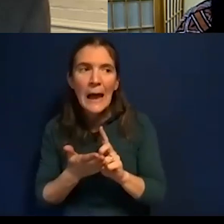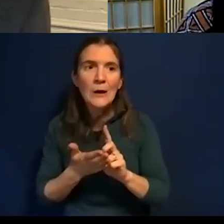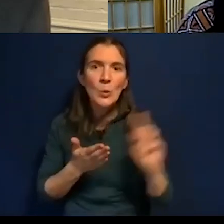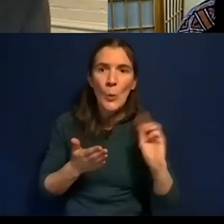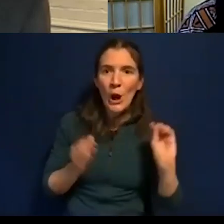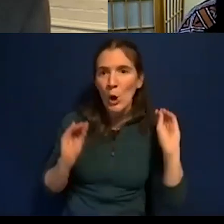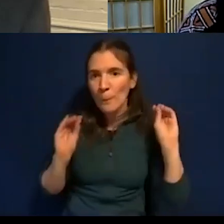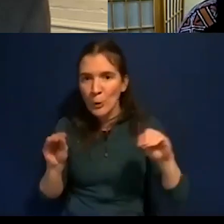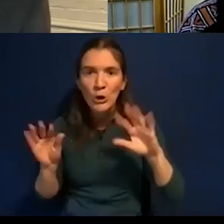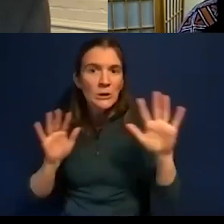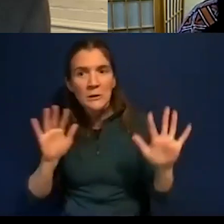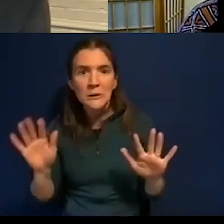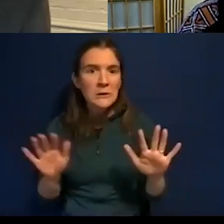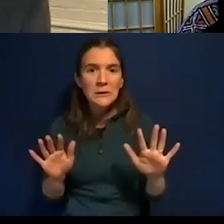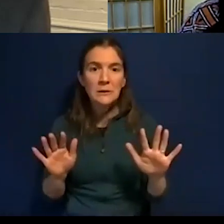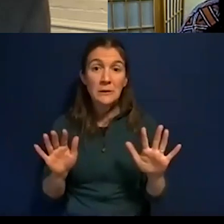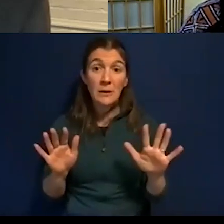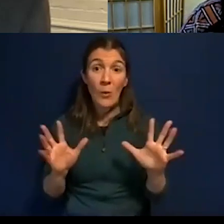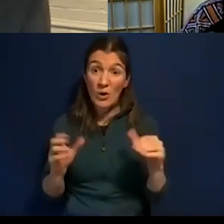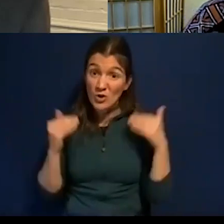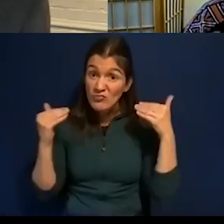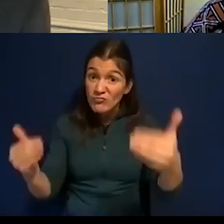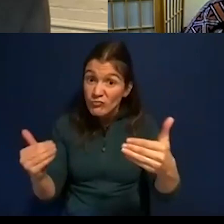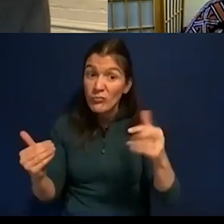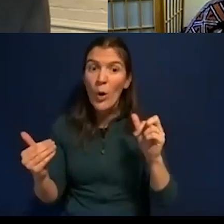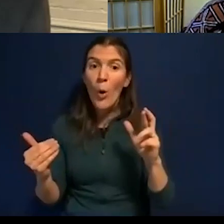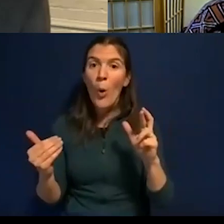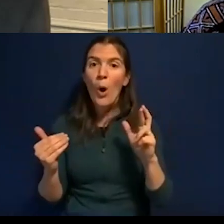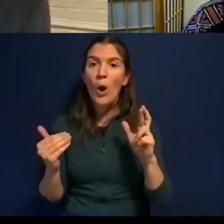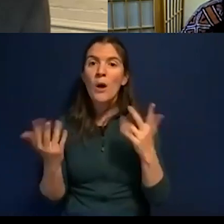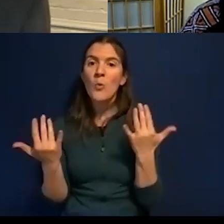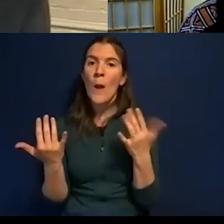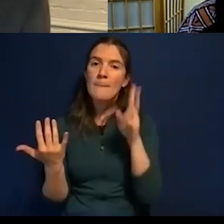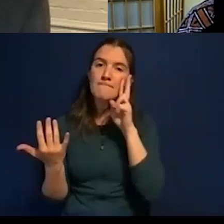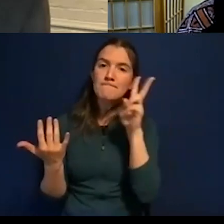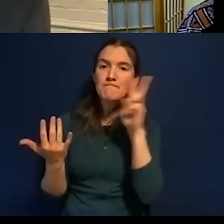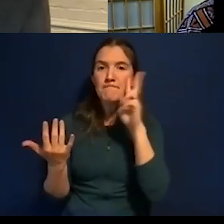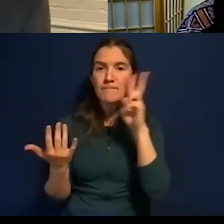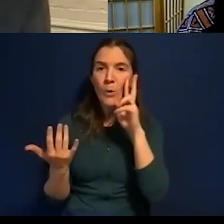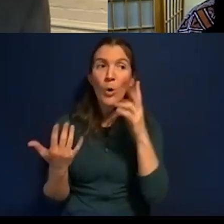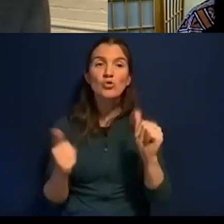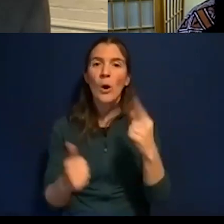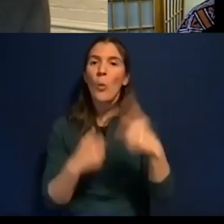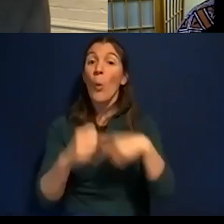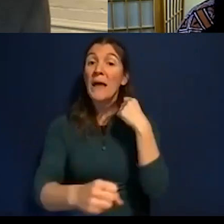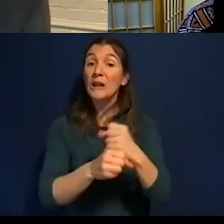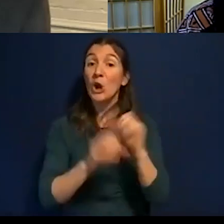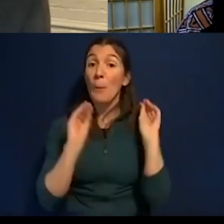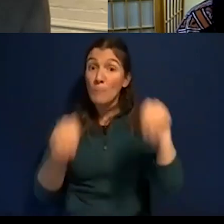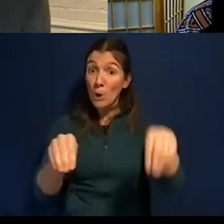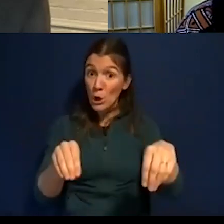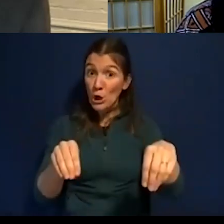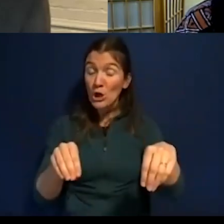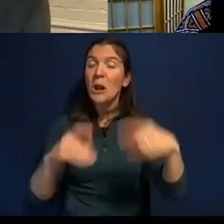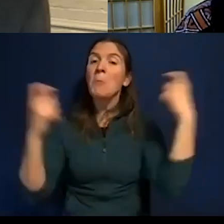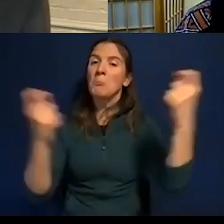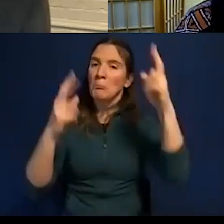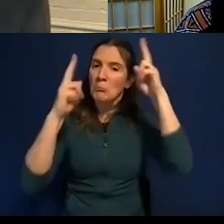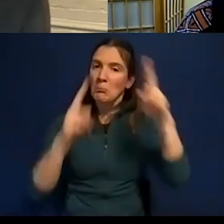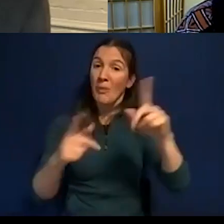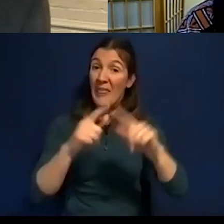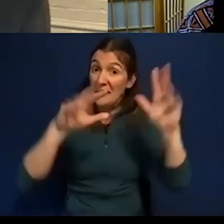there, or whether we want to just say, let's do it for this centennial year, you know, which is very important to Mark, and